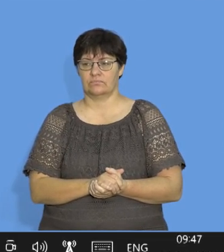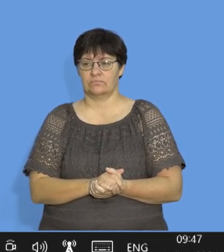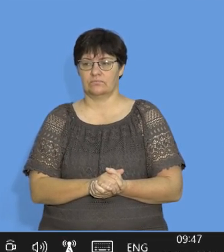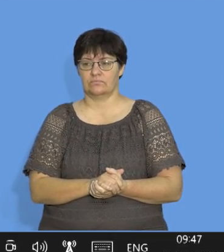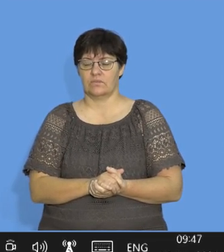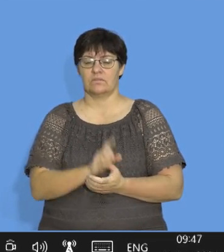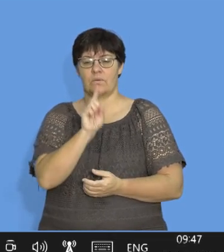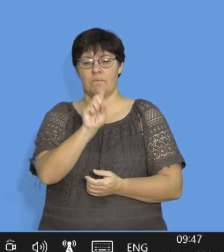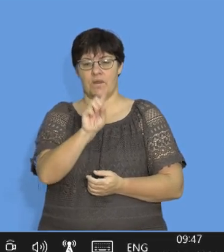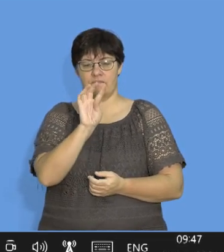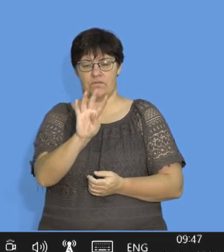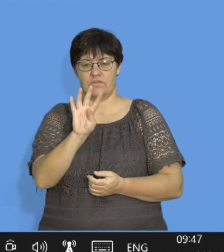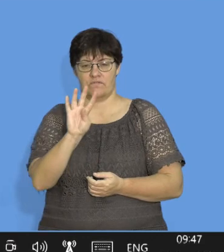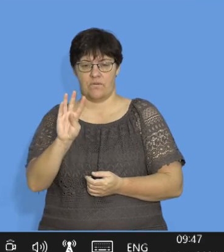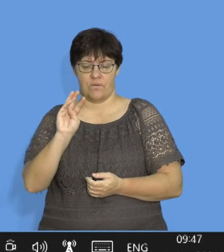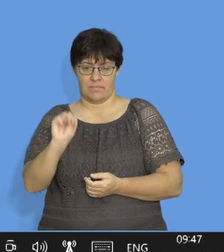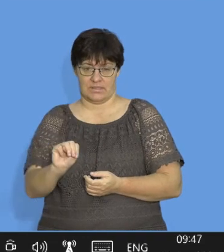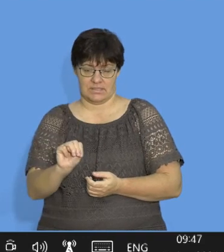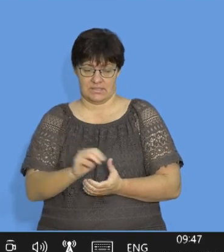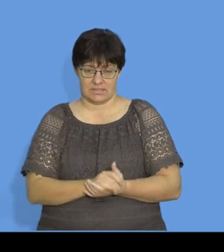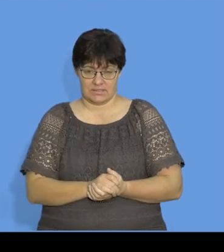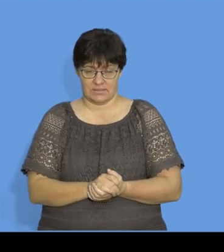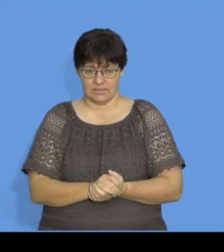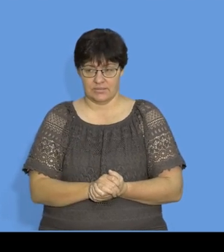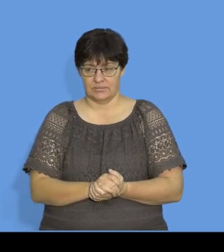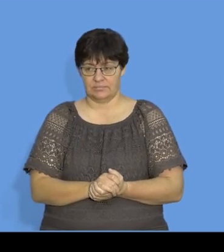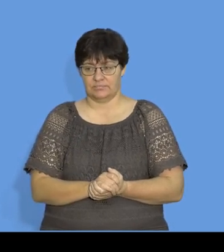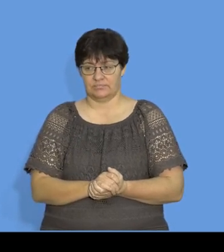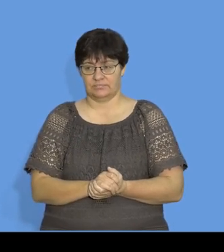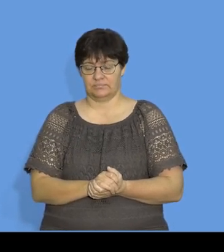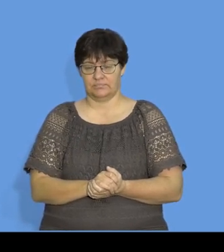our calculators, and we get